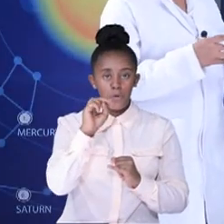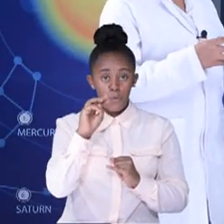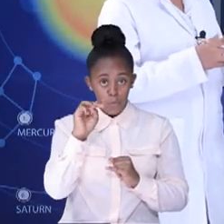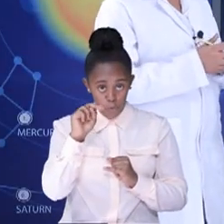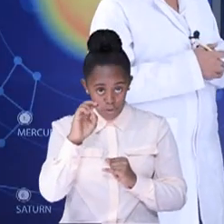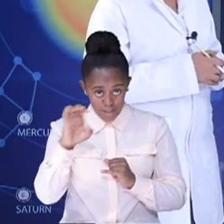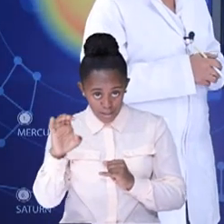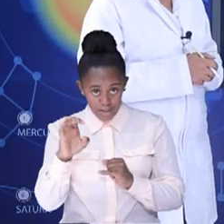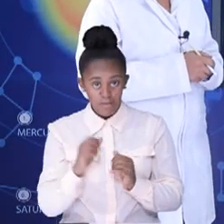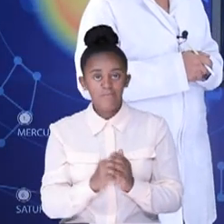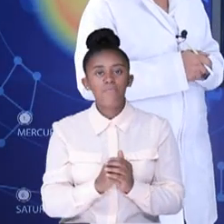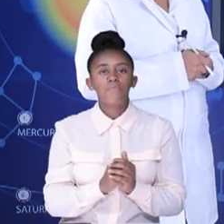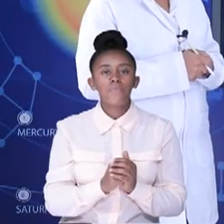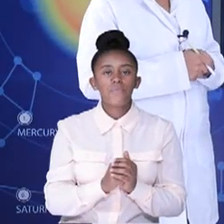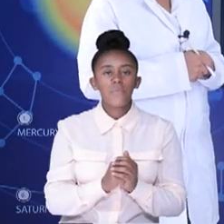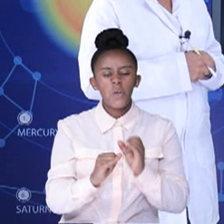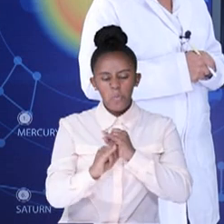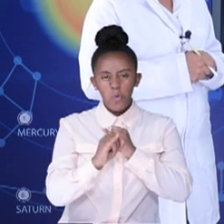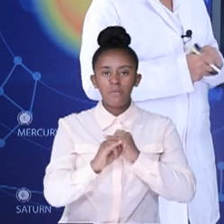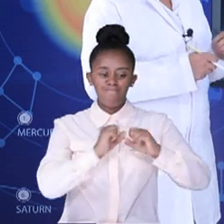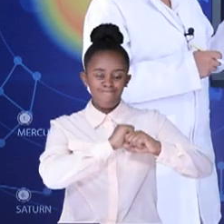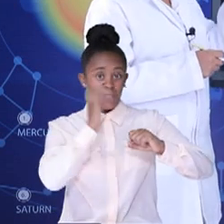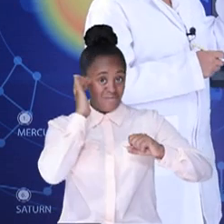weakening the immune system of our body.